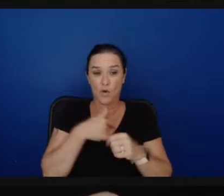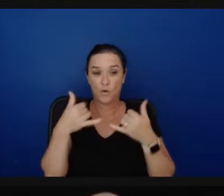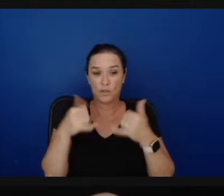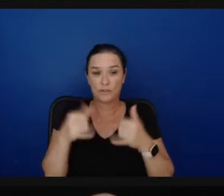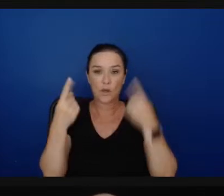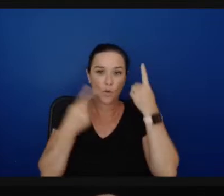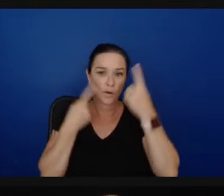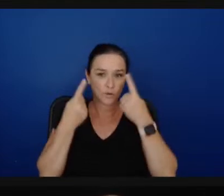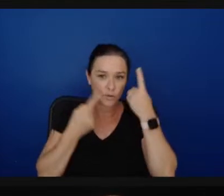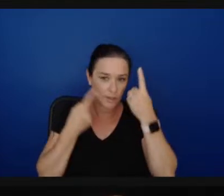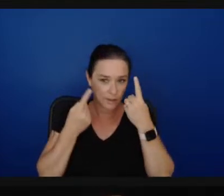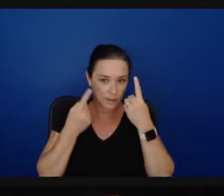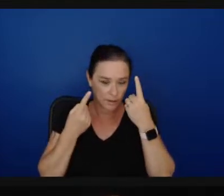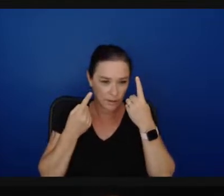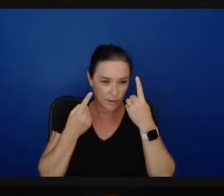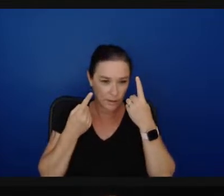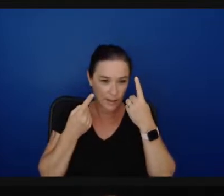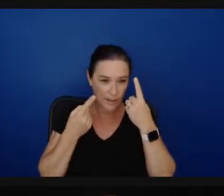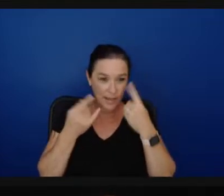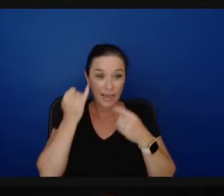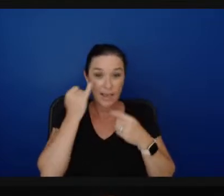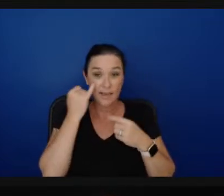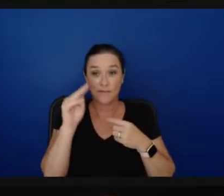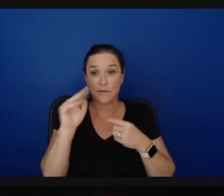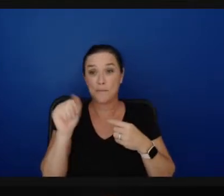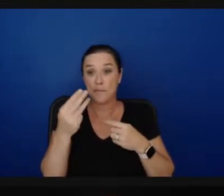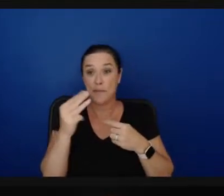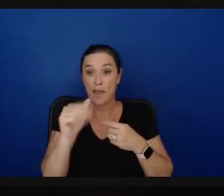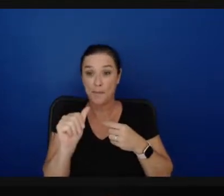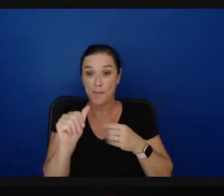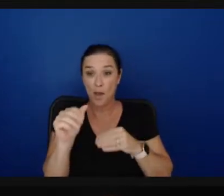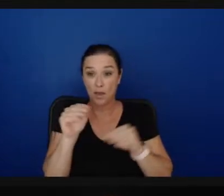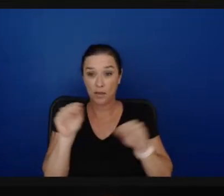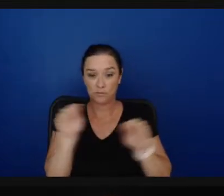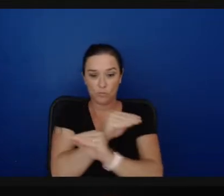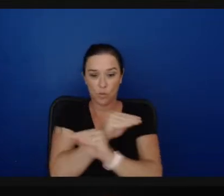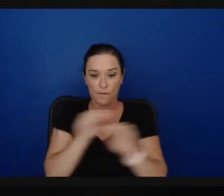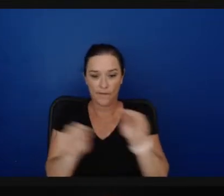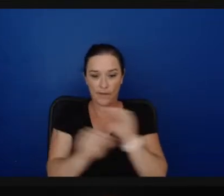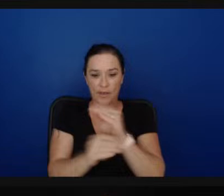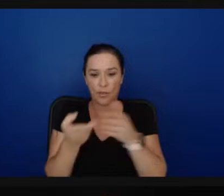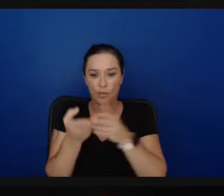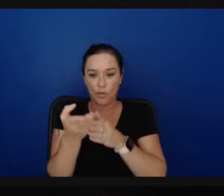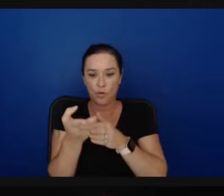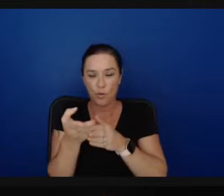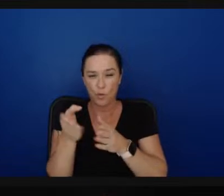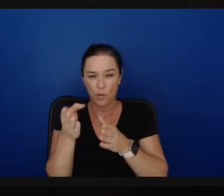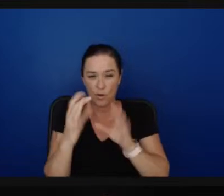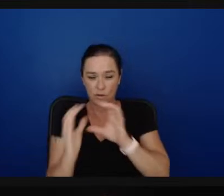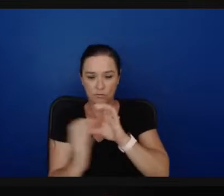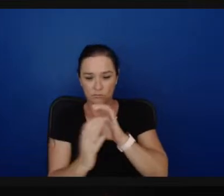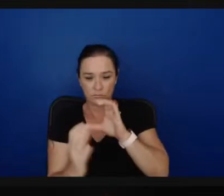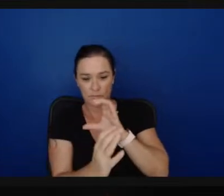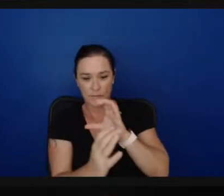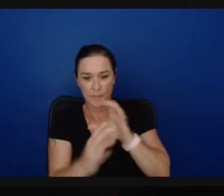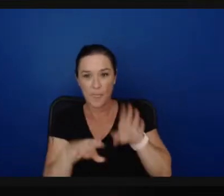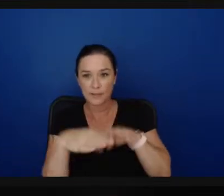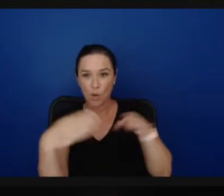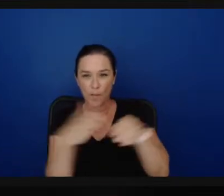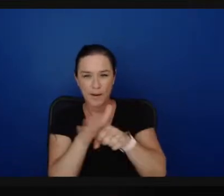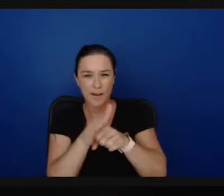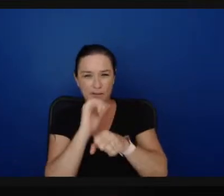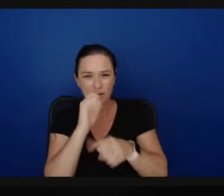wondering, is there magma moving between the two through a crack that's open enough that it doesn't cause